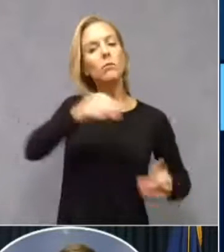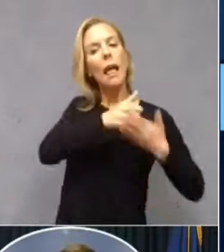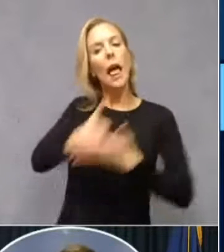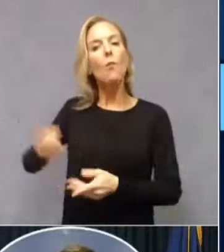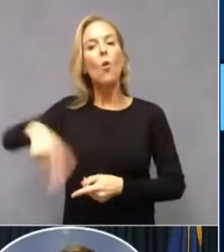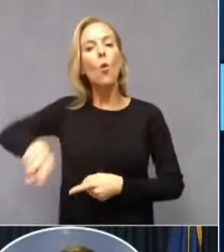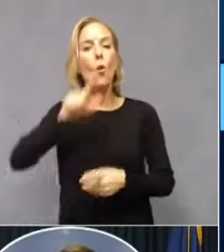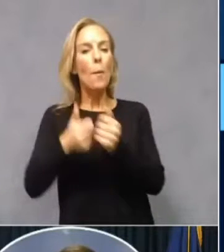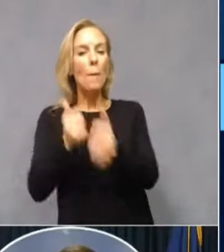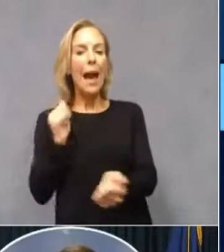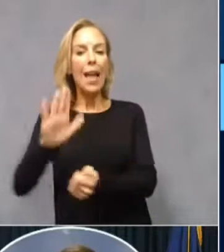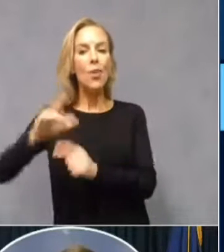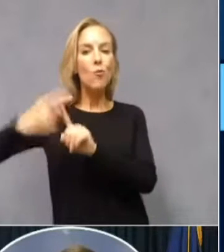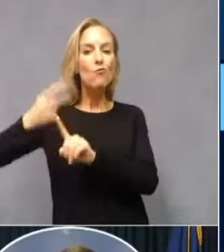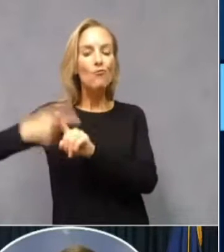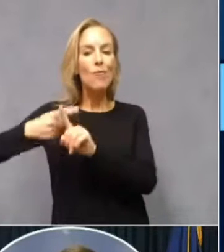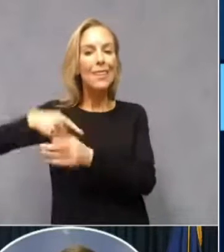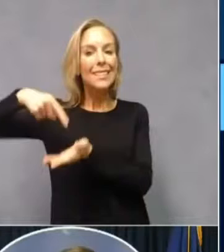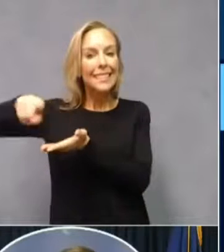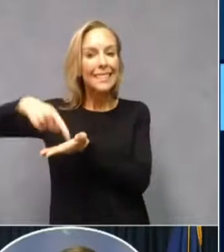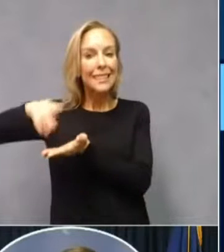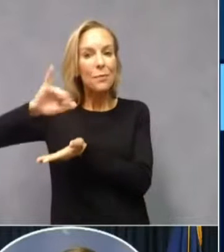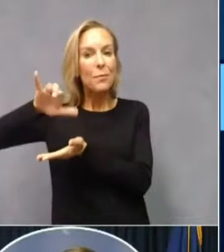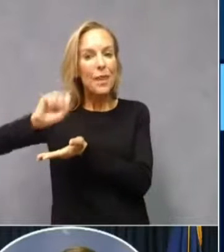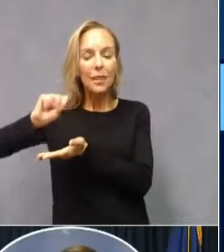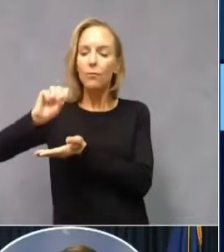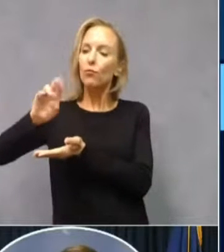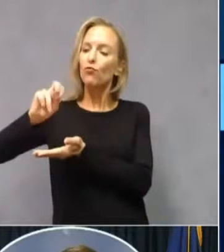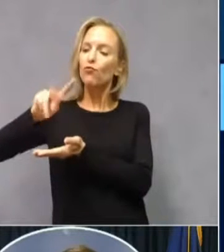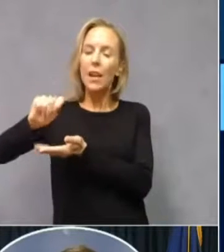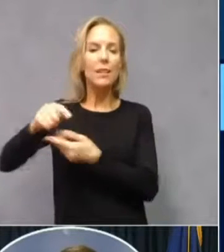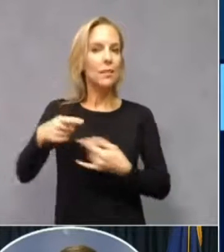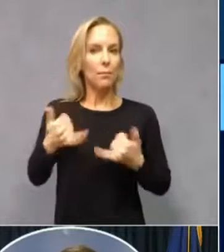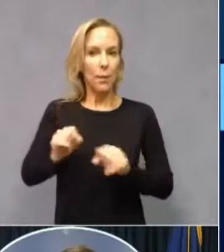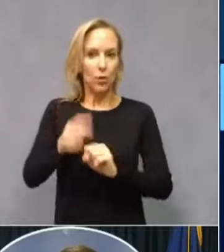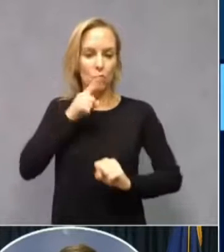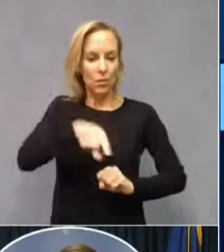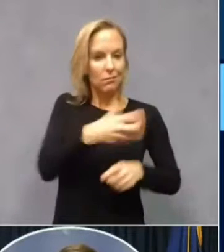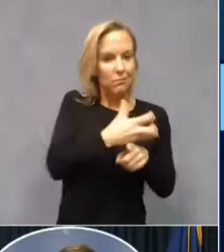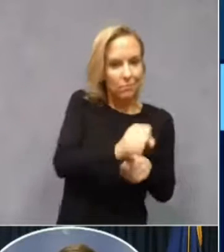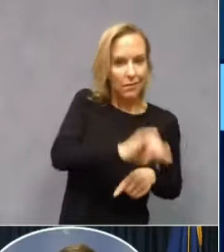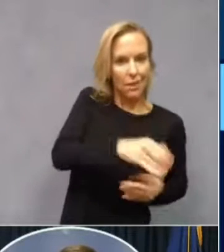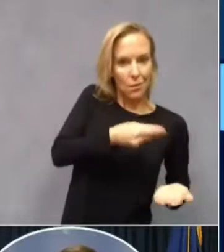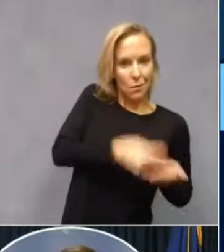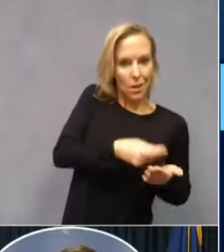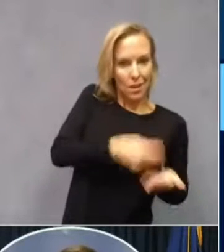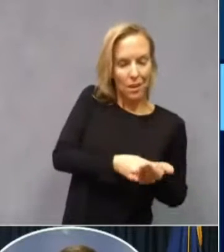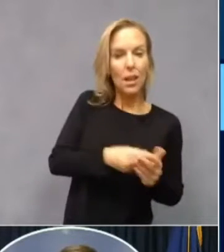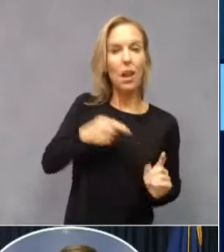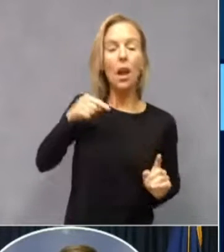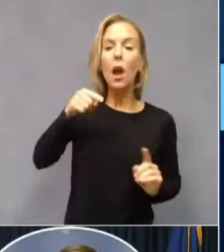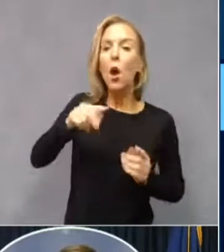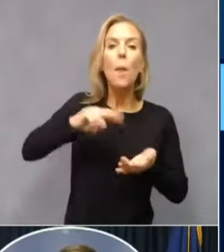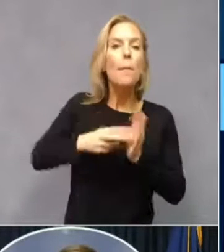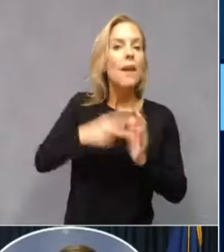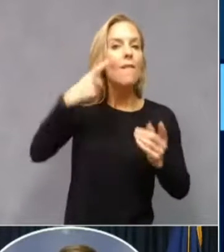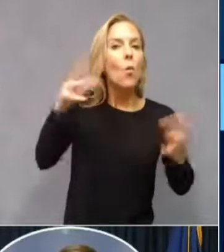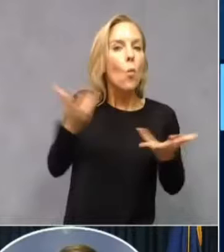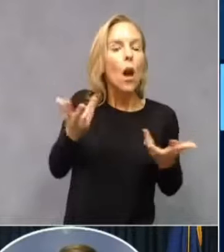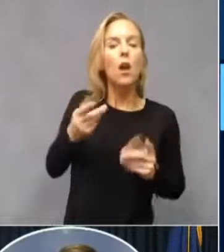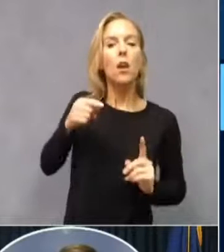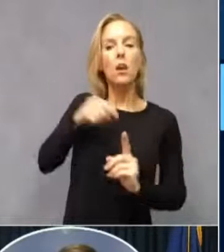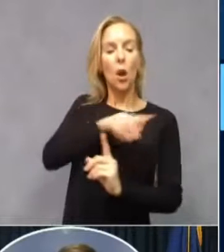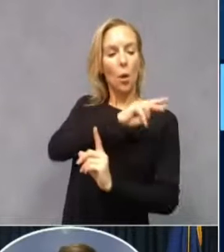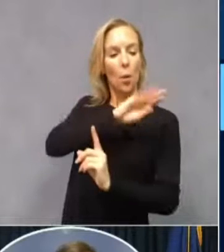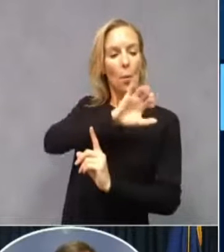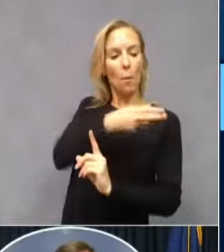open until all funds are exhausted. The reopenings is for past due rent from March through December